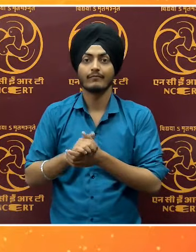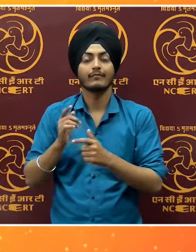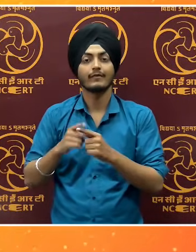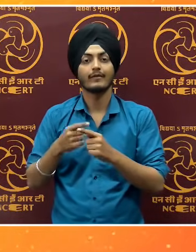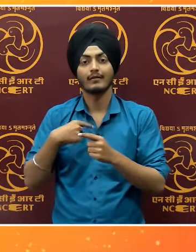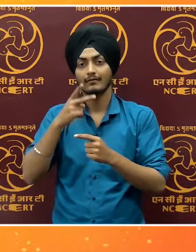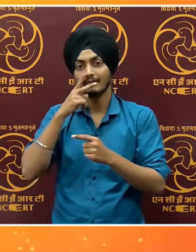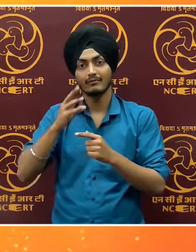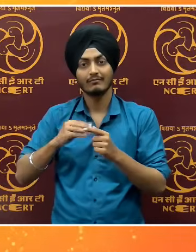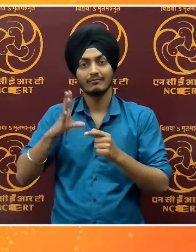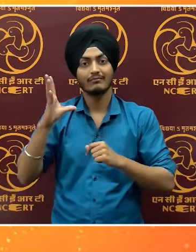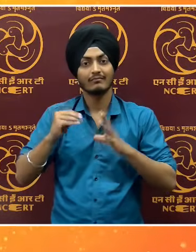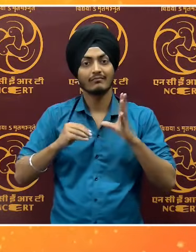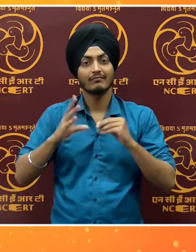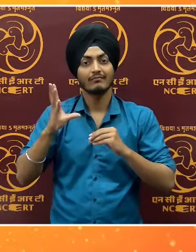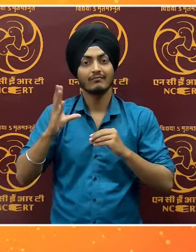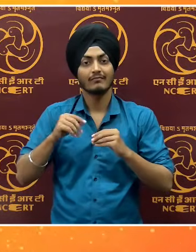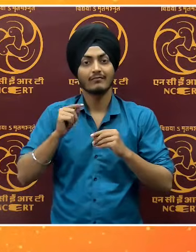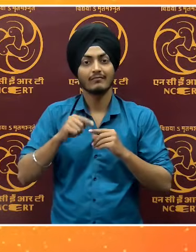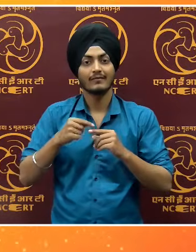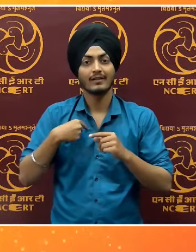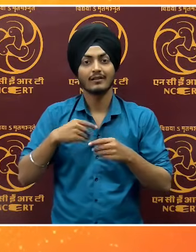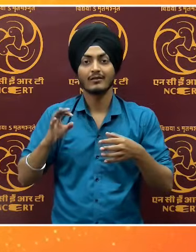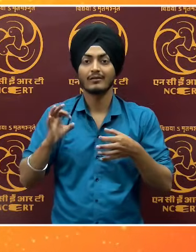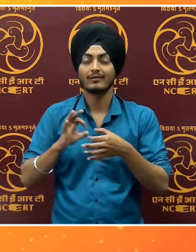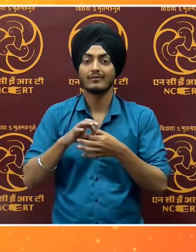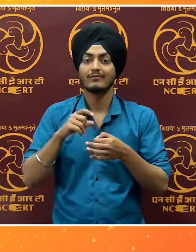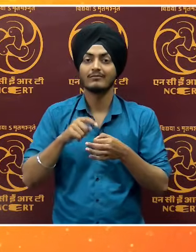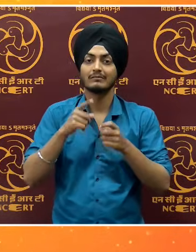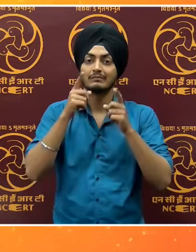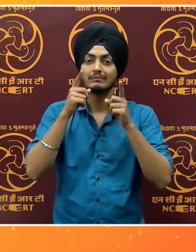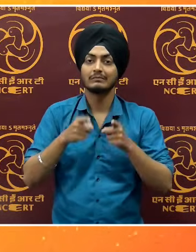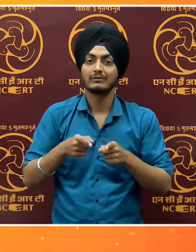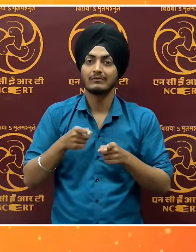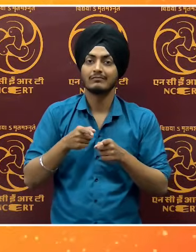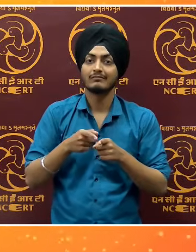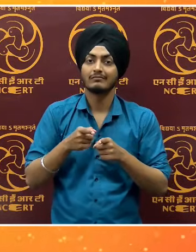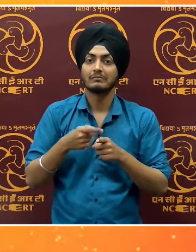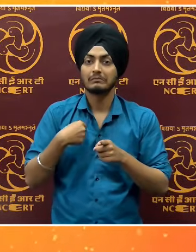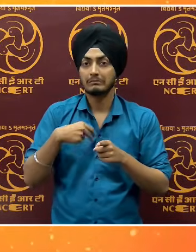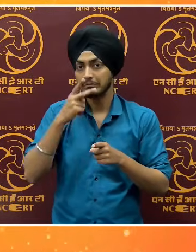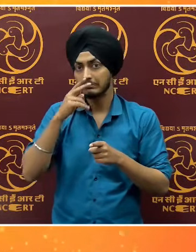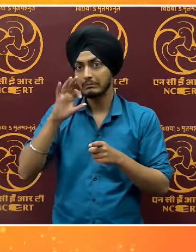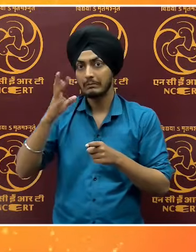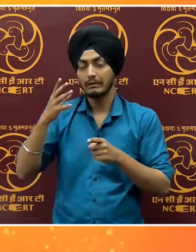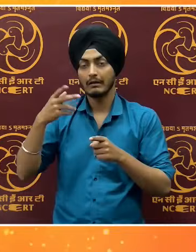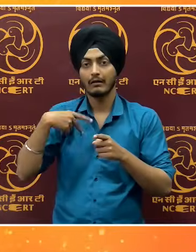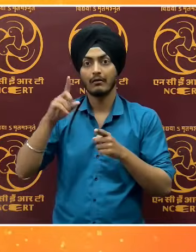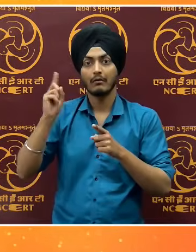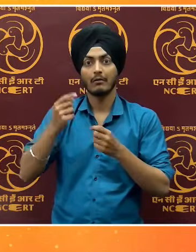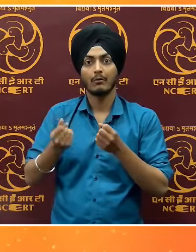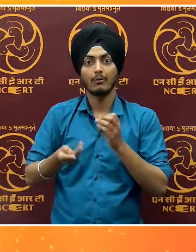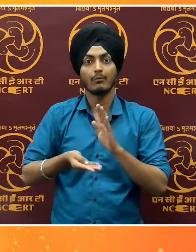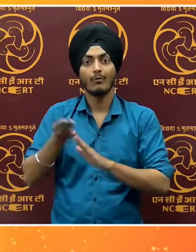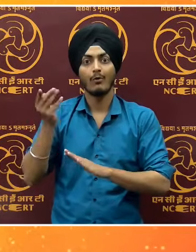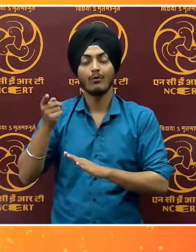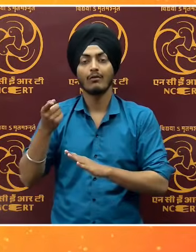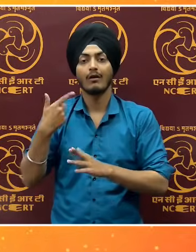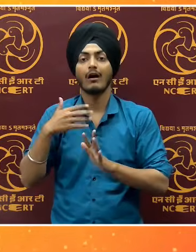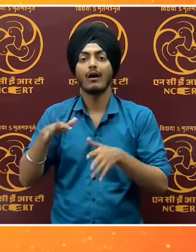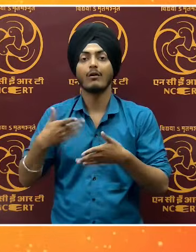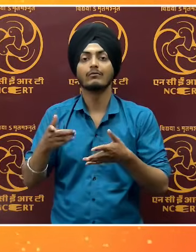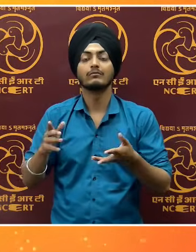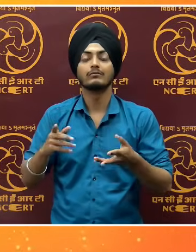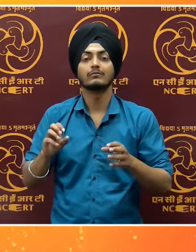of the things. We should not connect parallel all the appliances or more appliances in one point, because if you